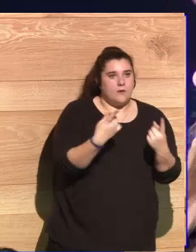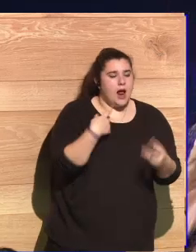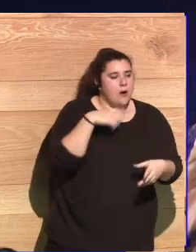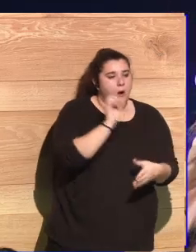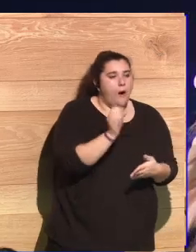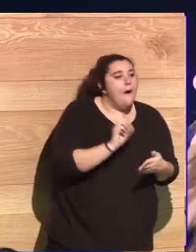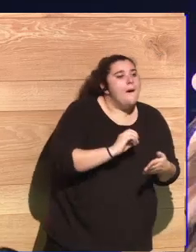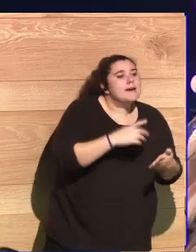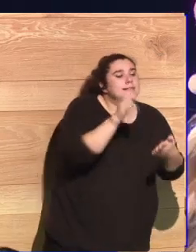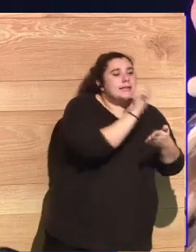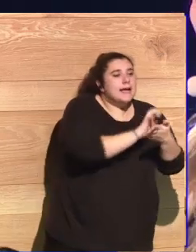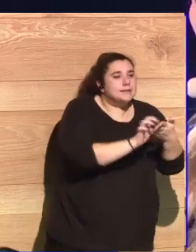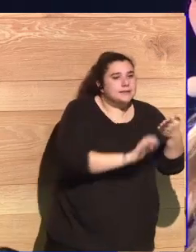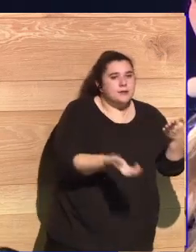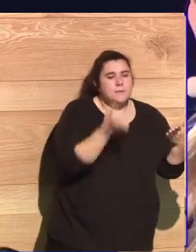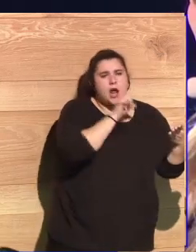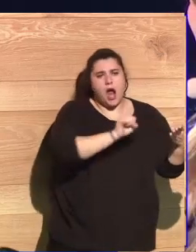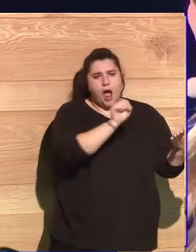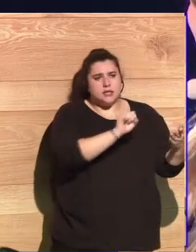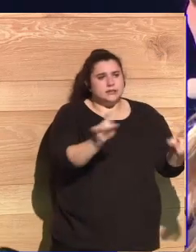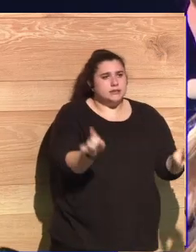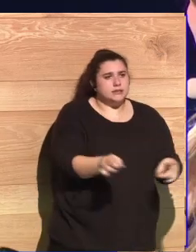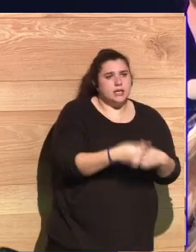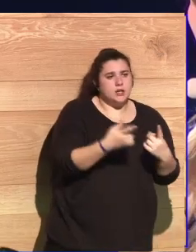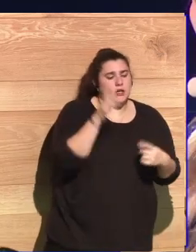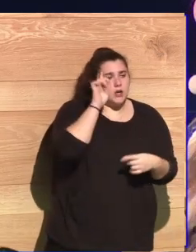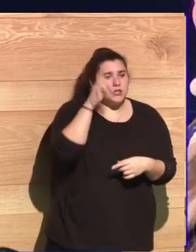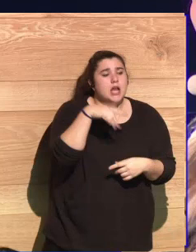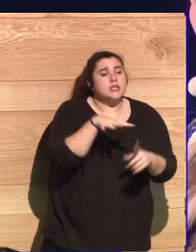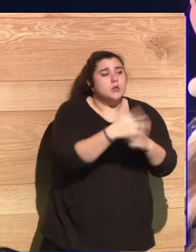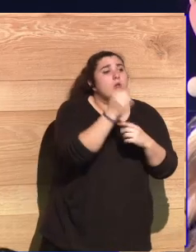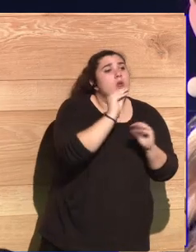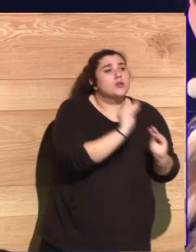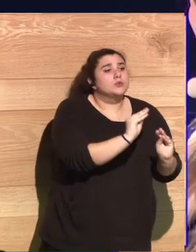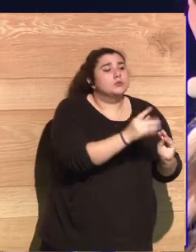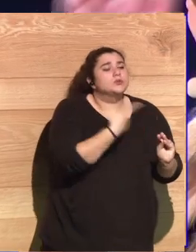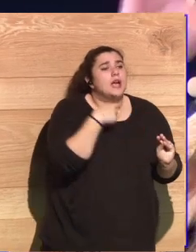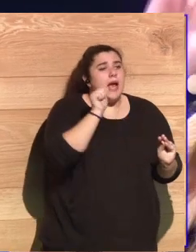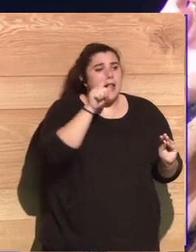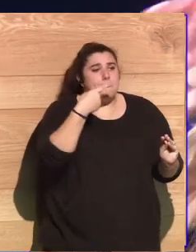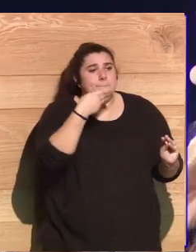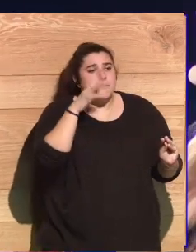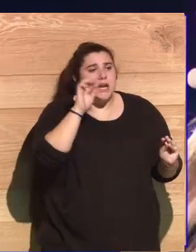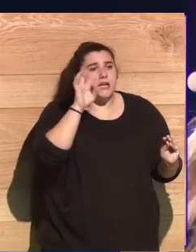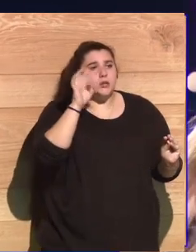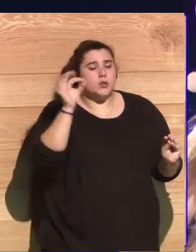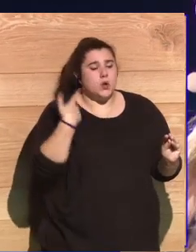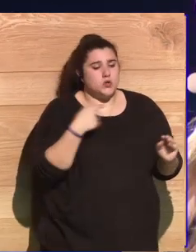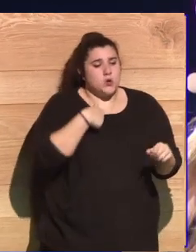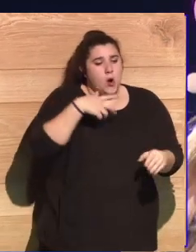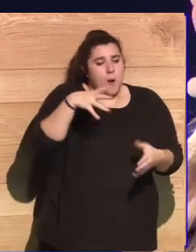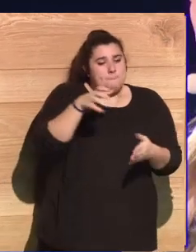I don't know about you. You probably don't want to see films about rehab or something. Well, you weren't in rehab, but...